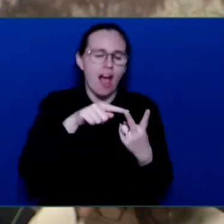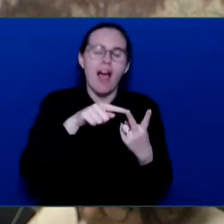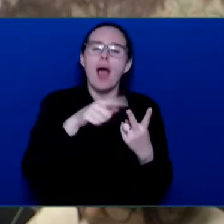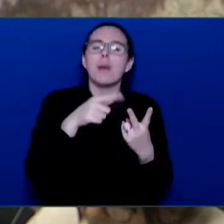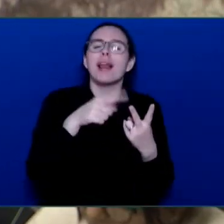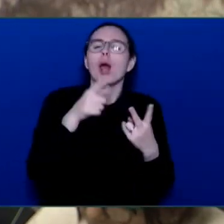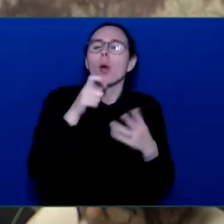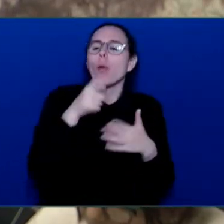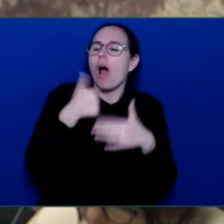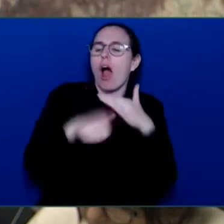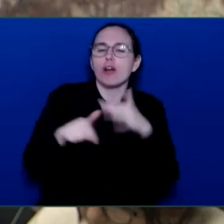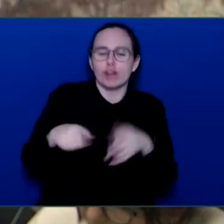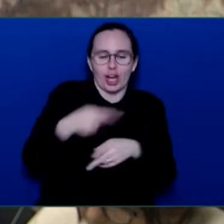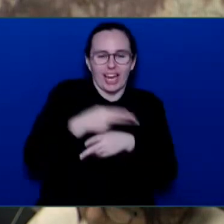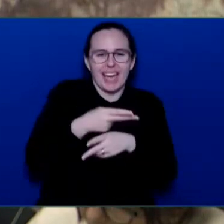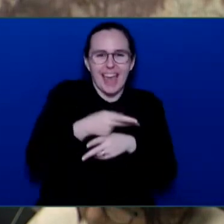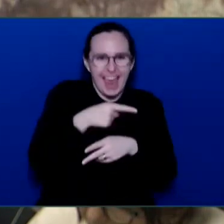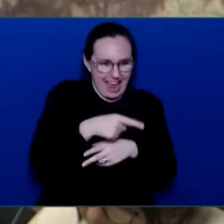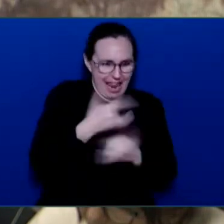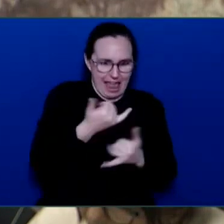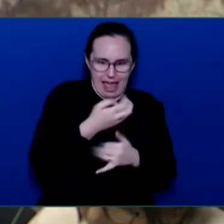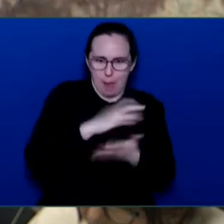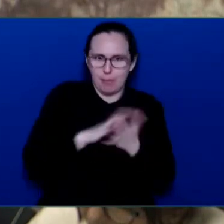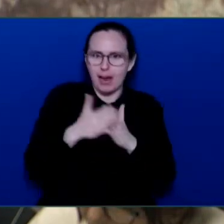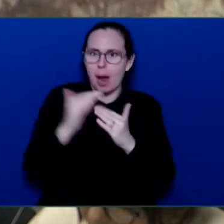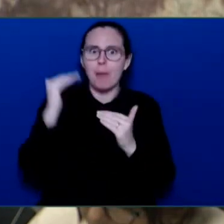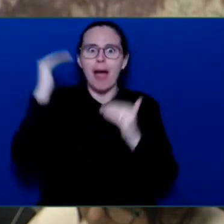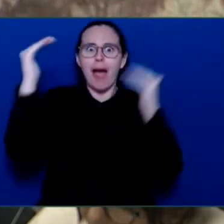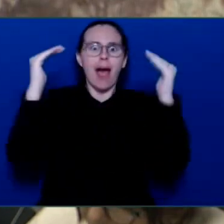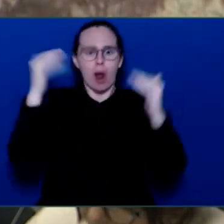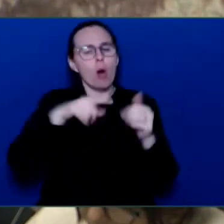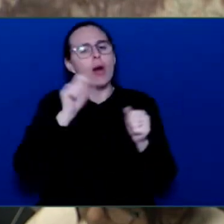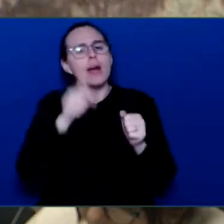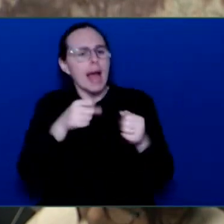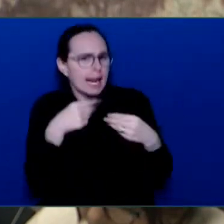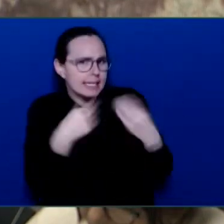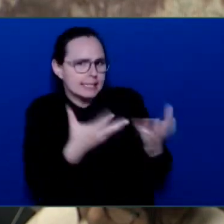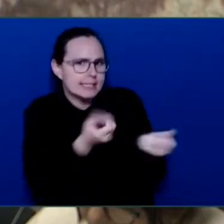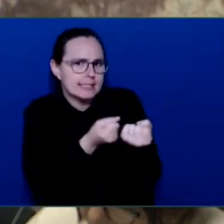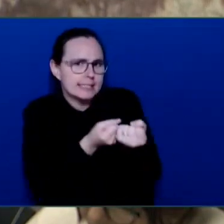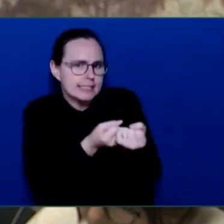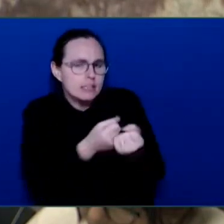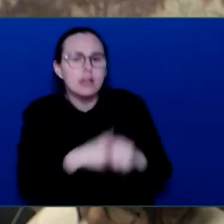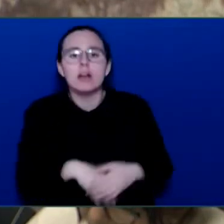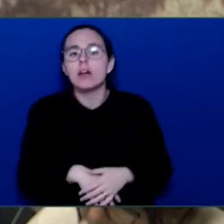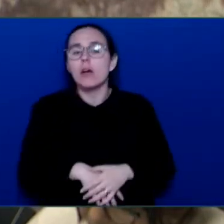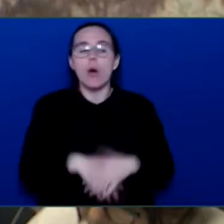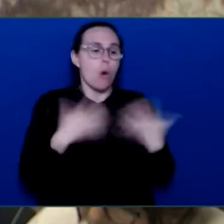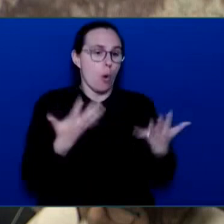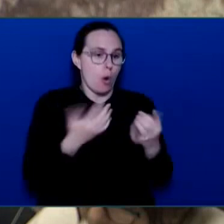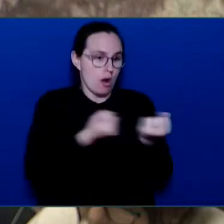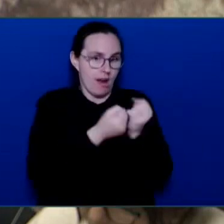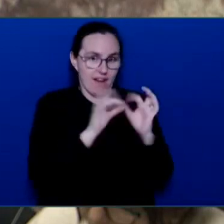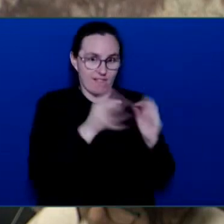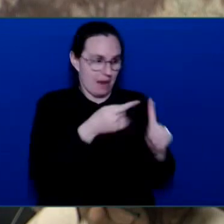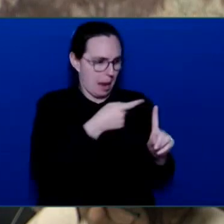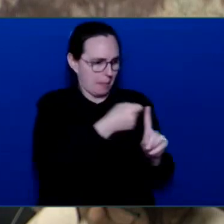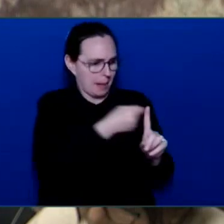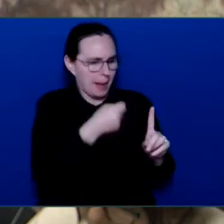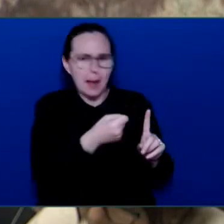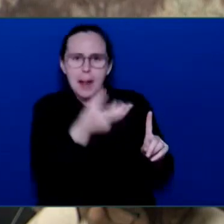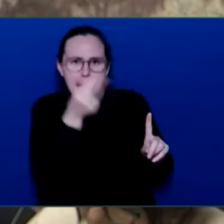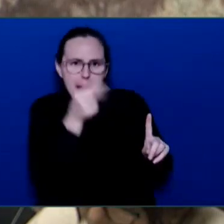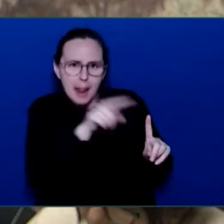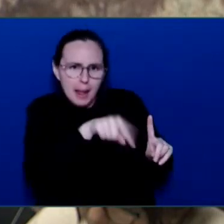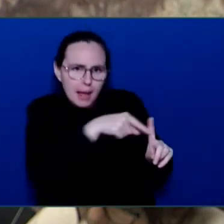with close family or with community are able to be supported the same way as kids coming into foster care, preventing more